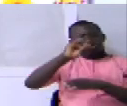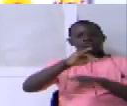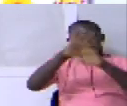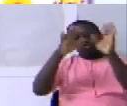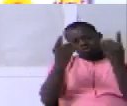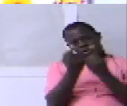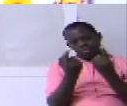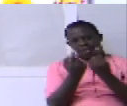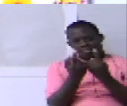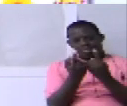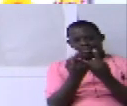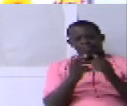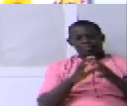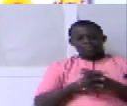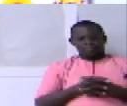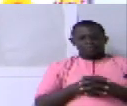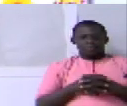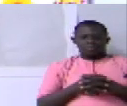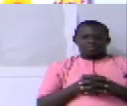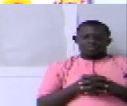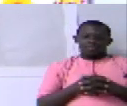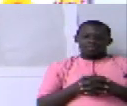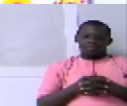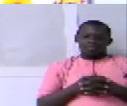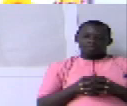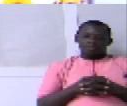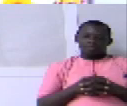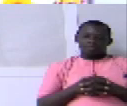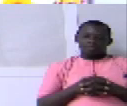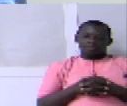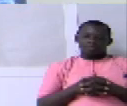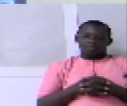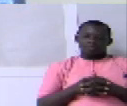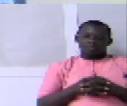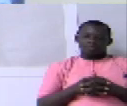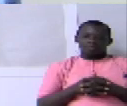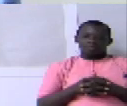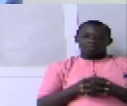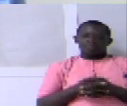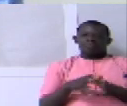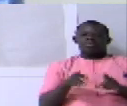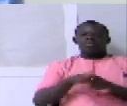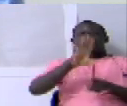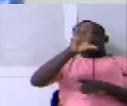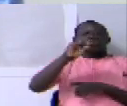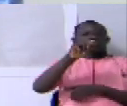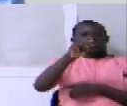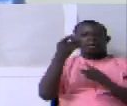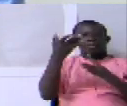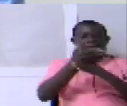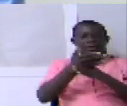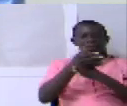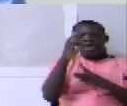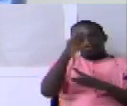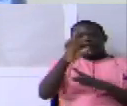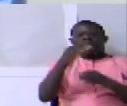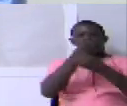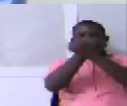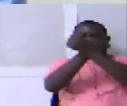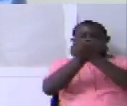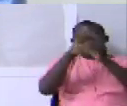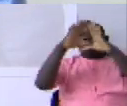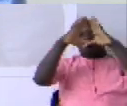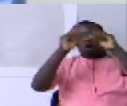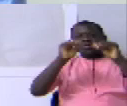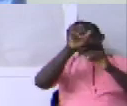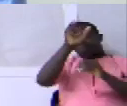teng tombi mbakatala le ngam famuta Yes. Do you believe that as a prison officer,